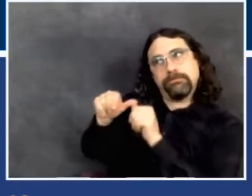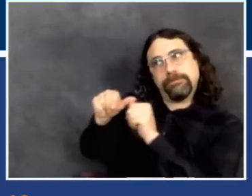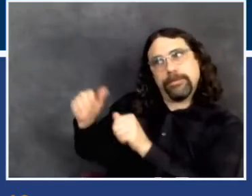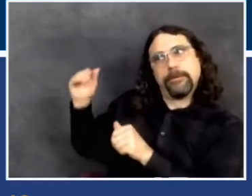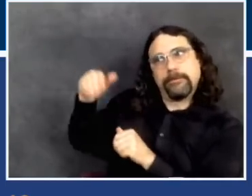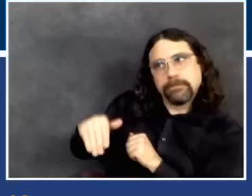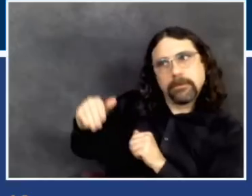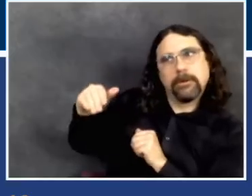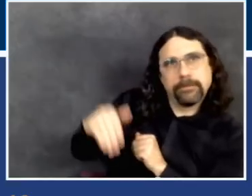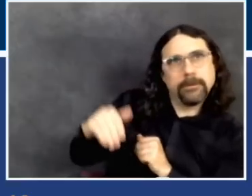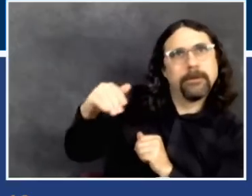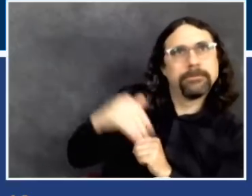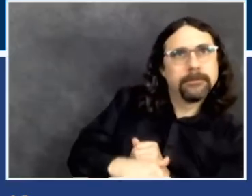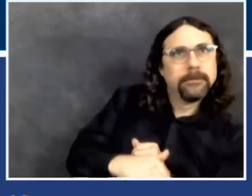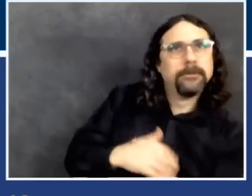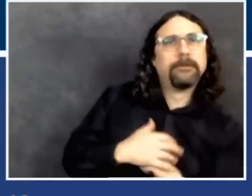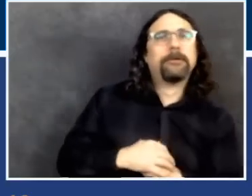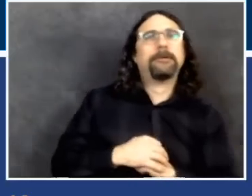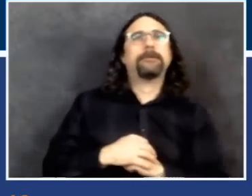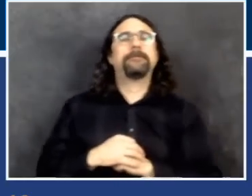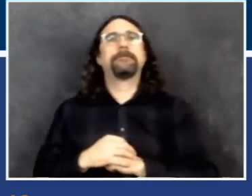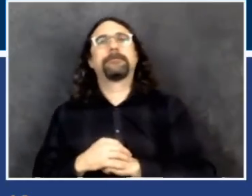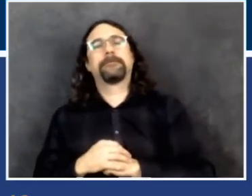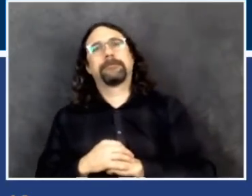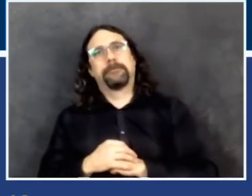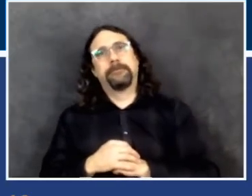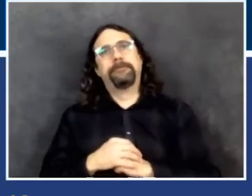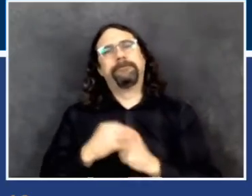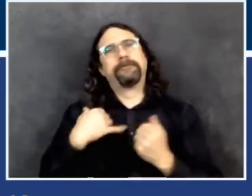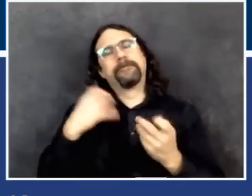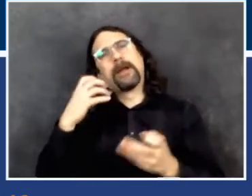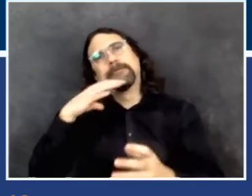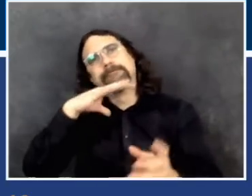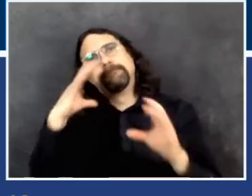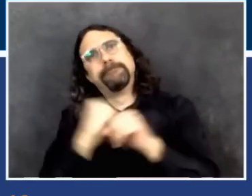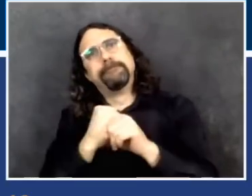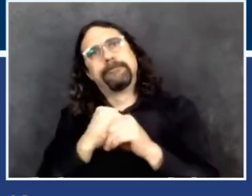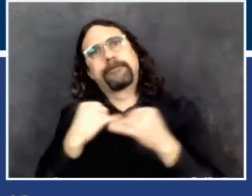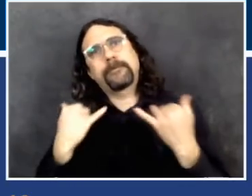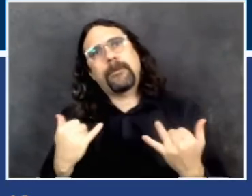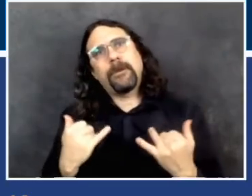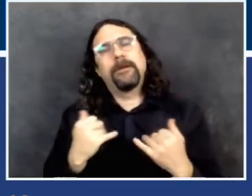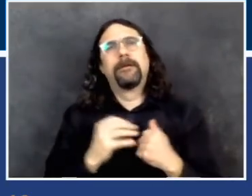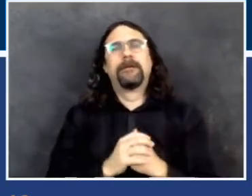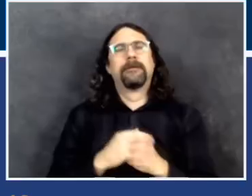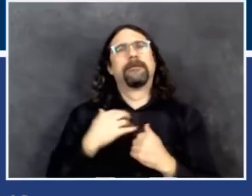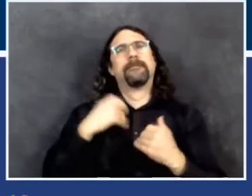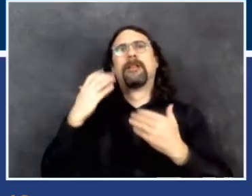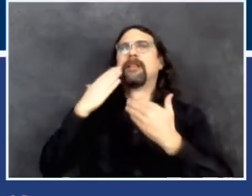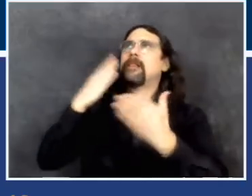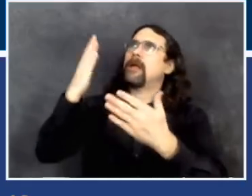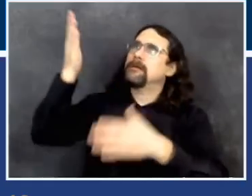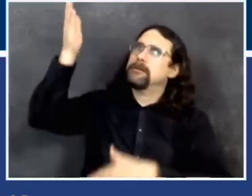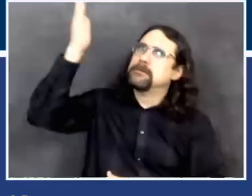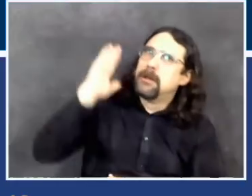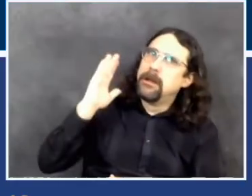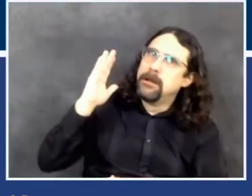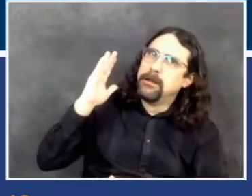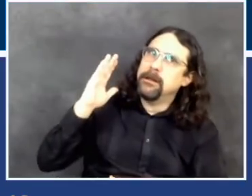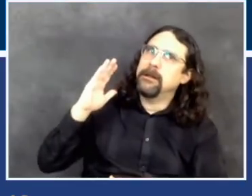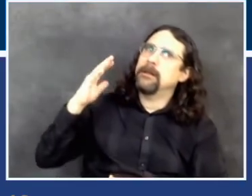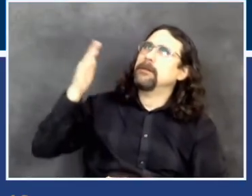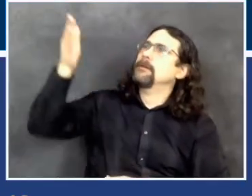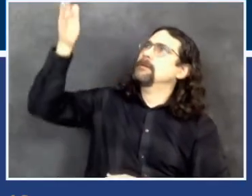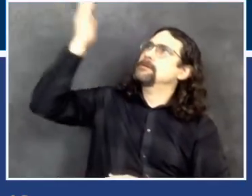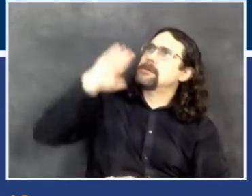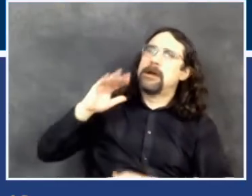that. We've asked our healthcare workers, our first responders to step up. They have every time. Now I need